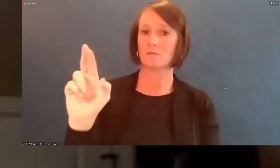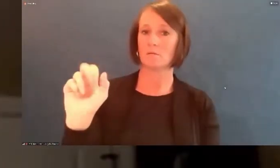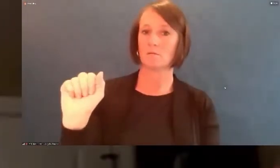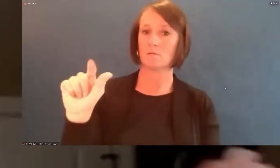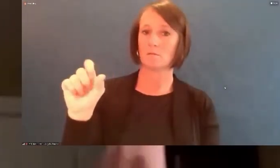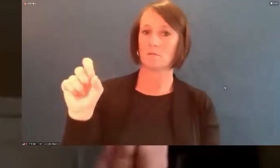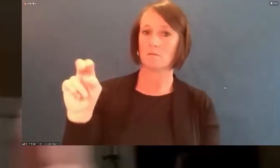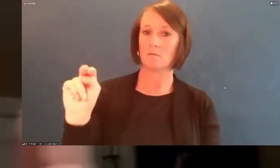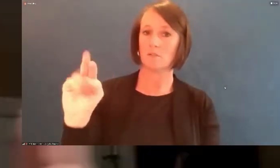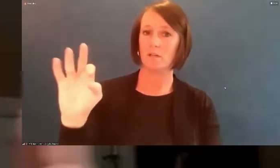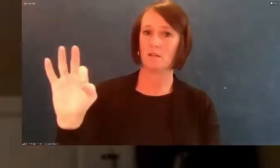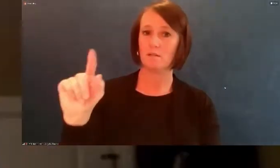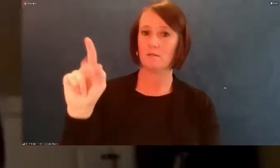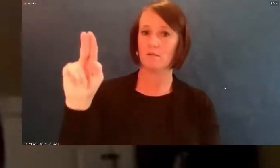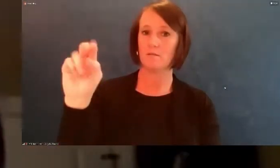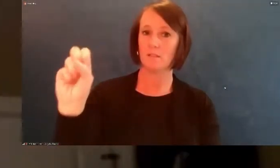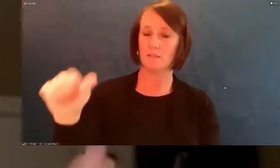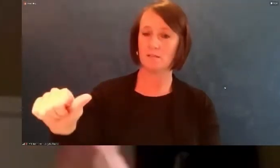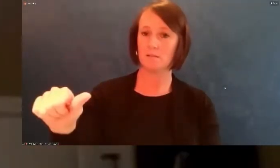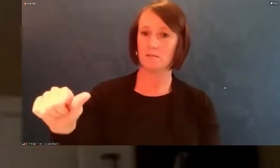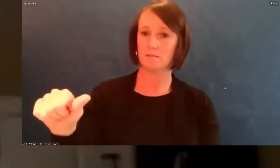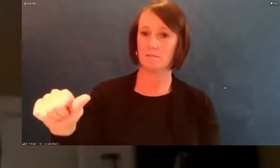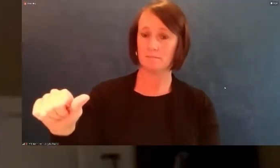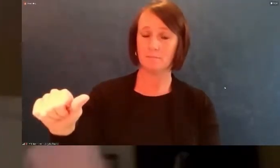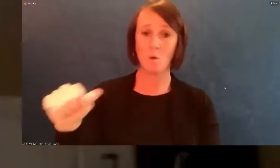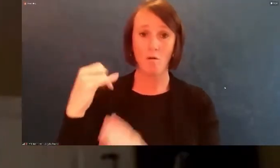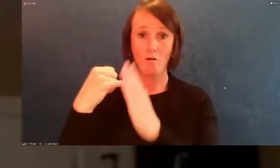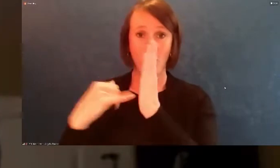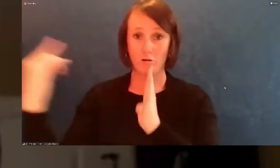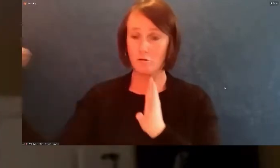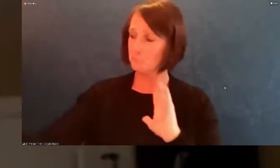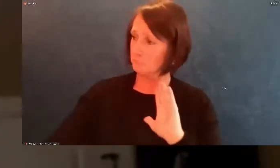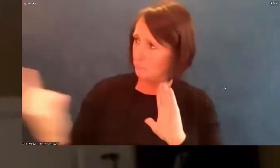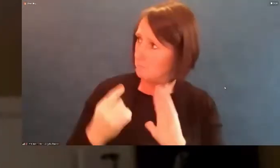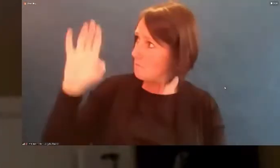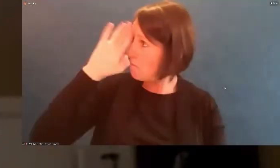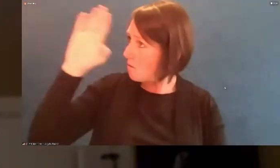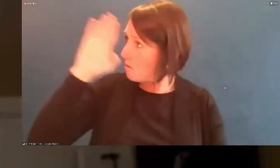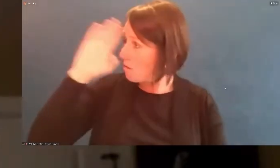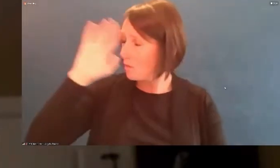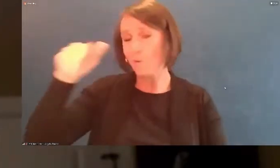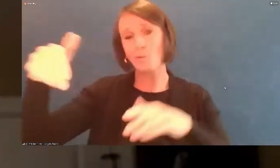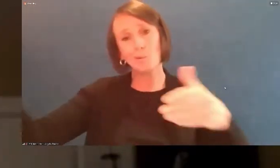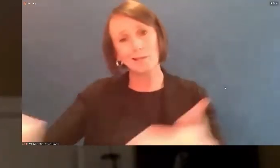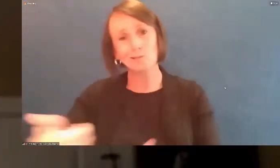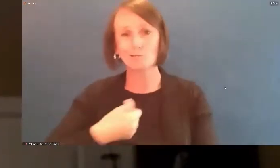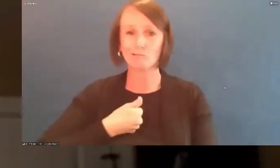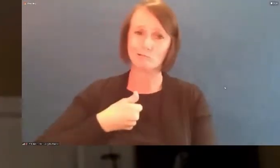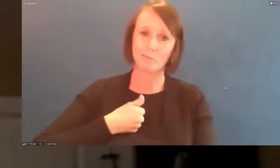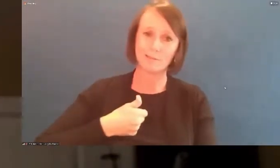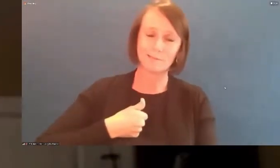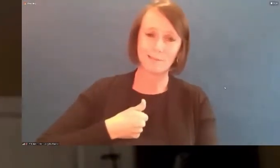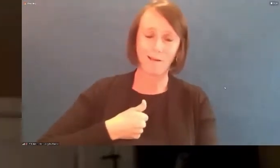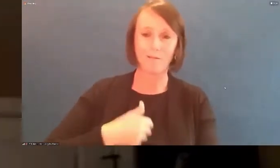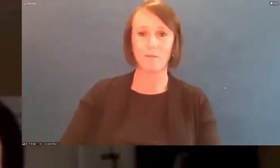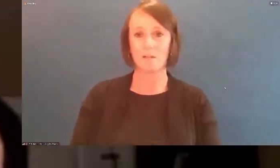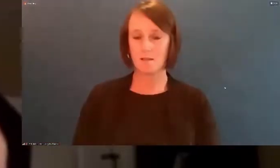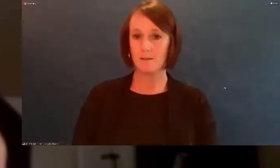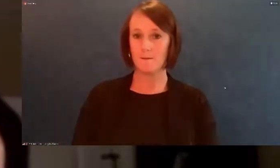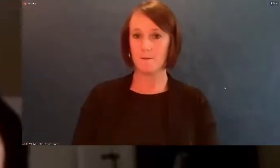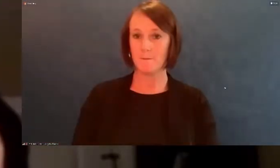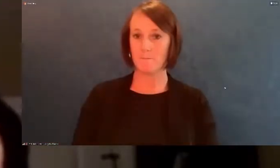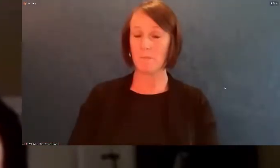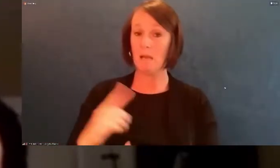So sooner or later she came along and she said, "Hey, hi there, how are you?" I said, "Oh, great, I'm Richard Van Camp." And she says, "Oh, nice to meet you." I said, "I'm